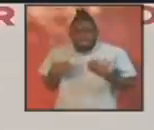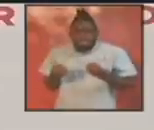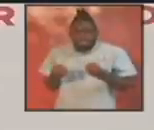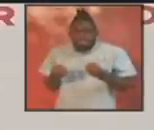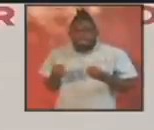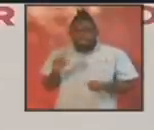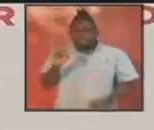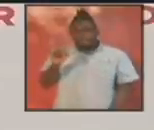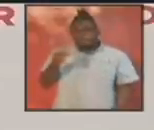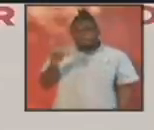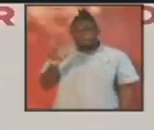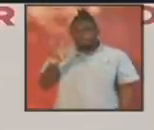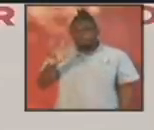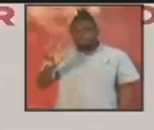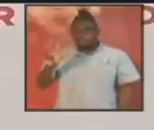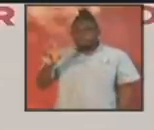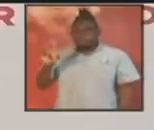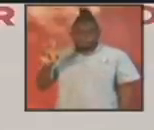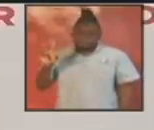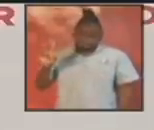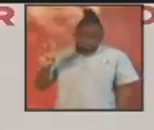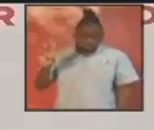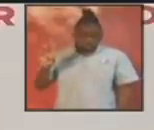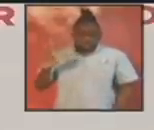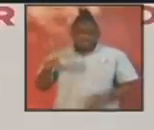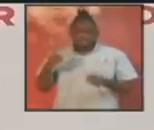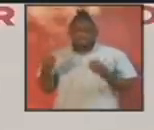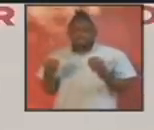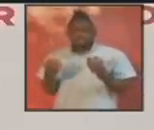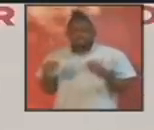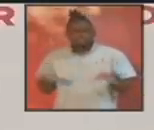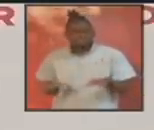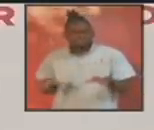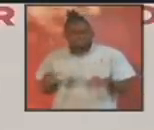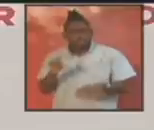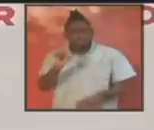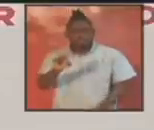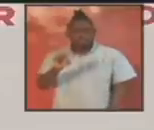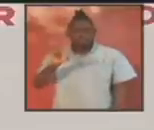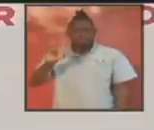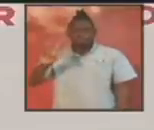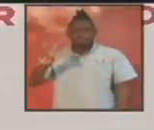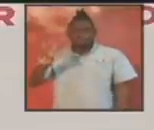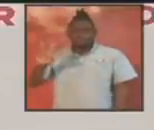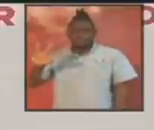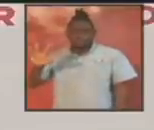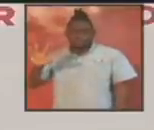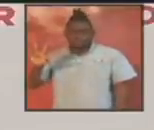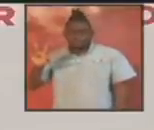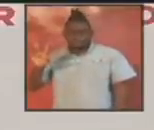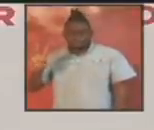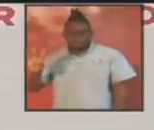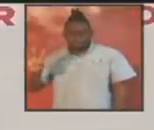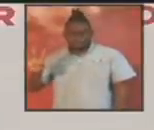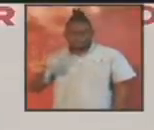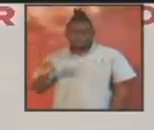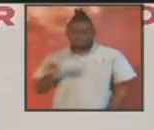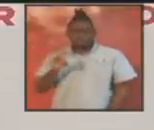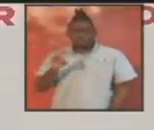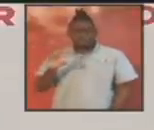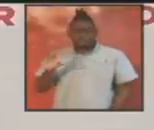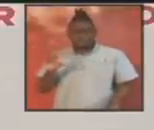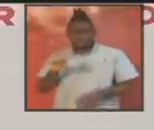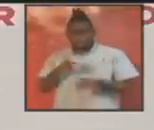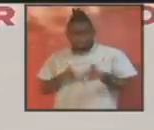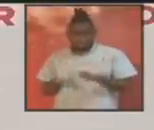7,423, leaving our active cases now at 124, with 139 deaths during that period.